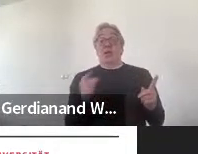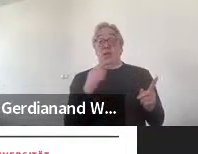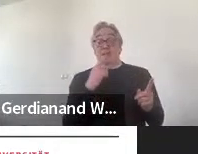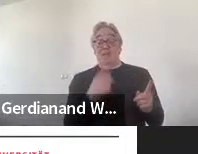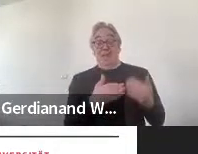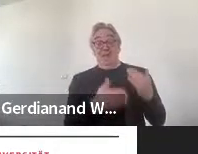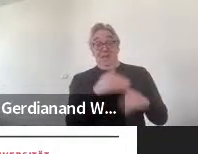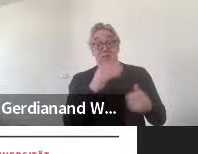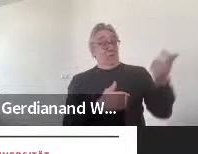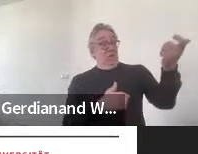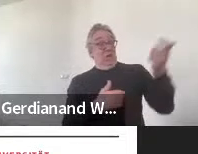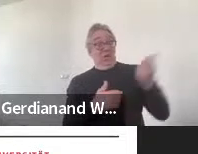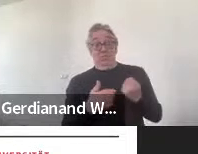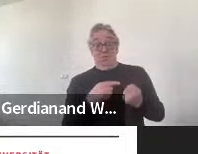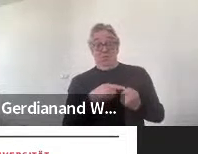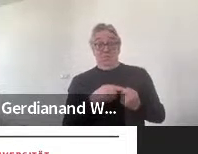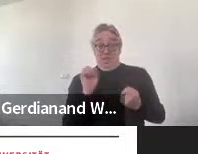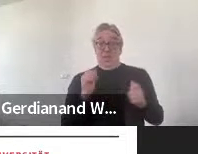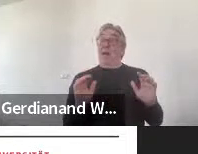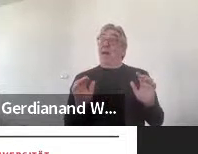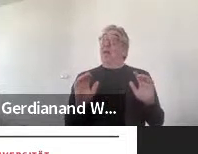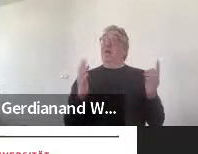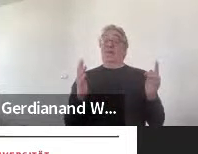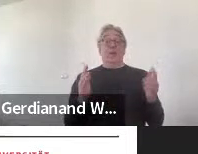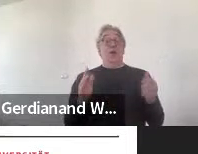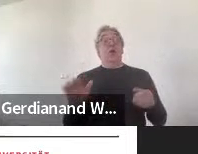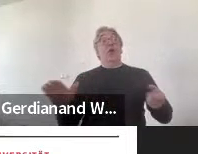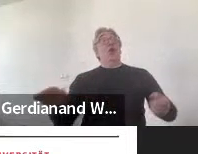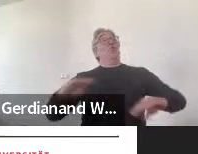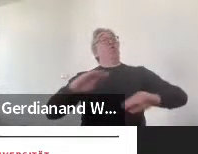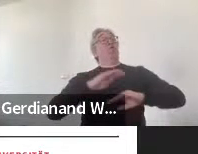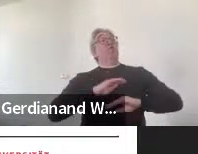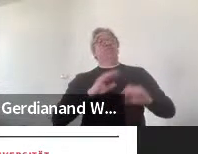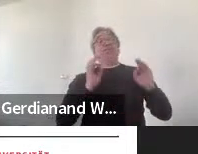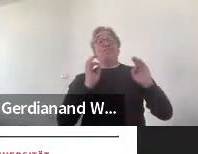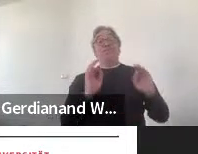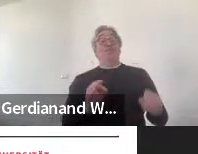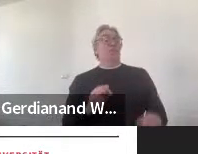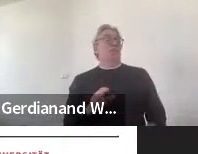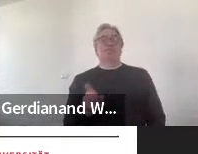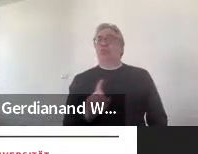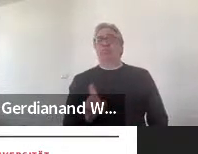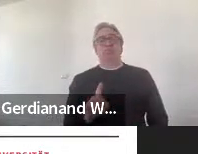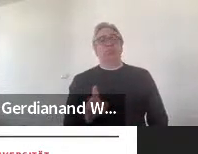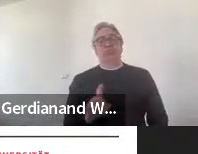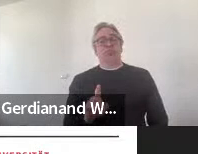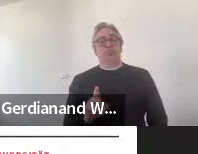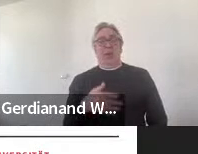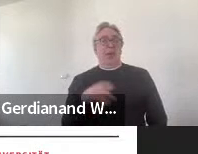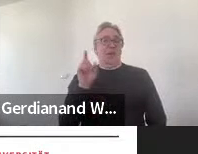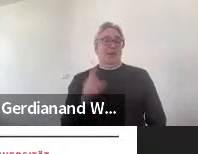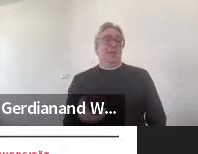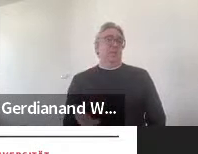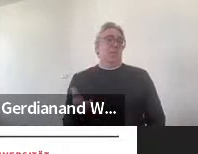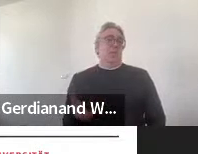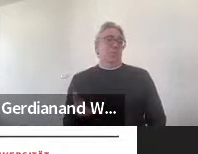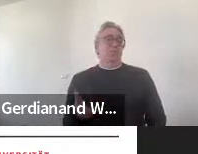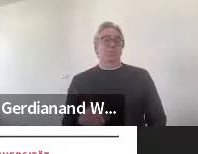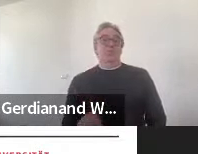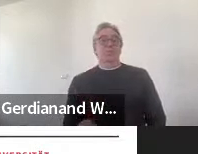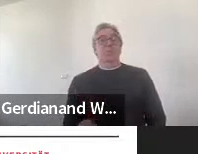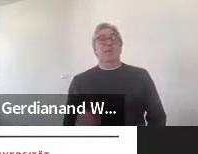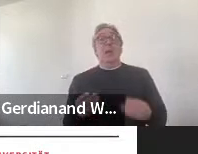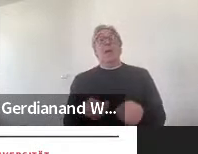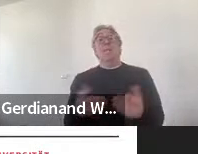disability allowance is too low and insufficient actually to cover their basic needs. All in all, actually, the women